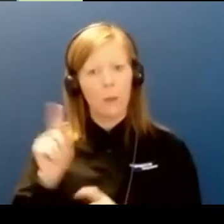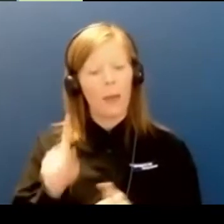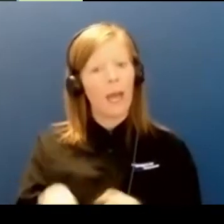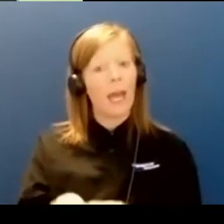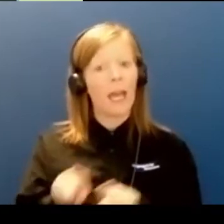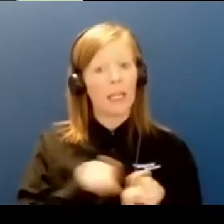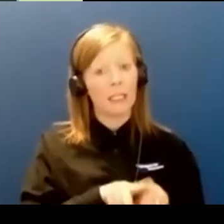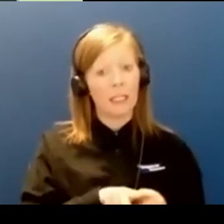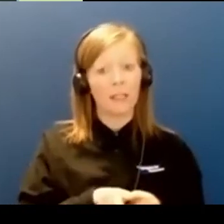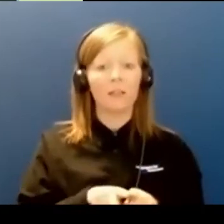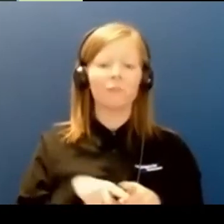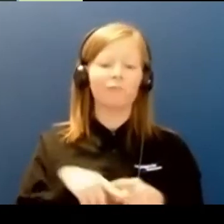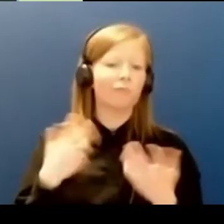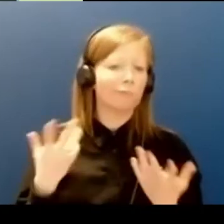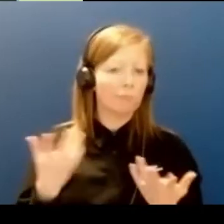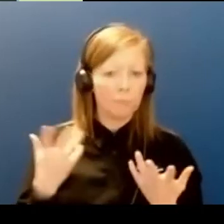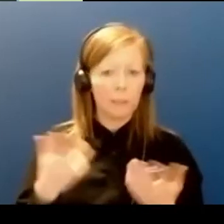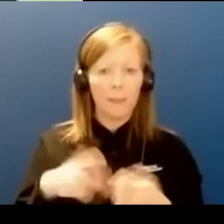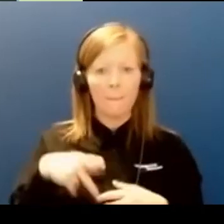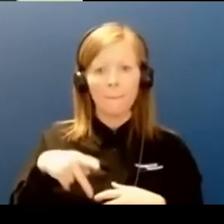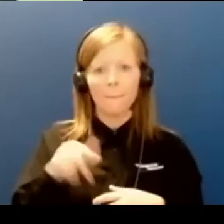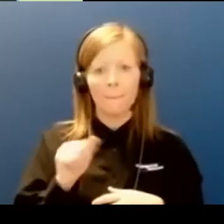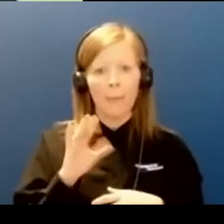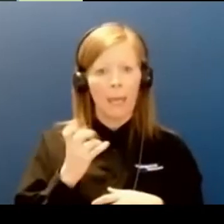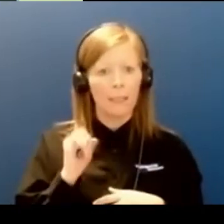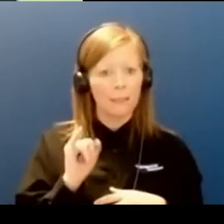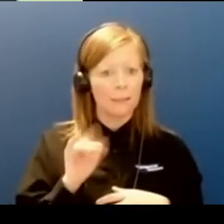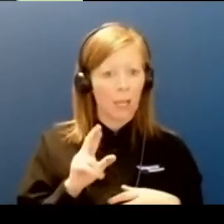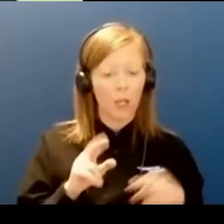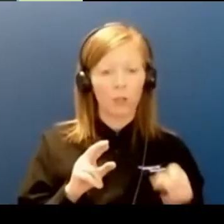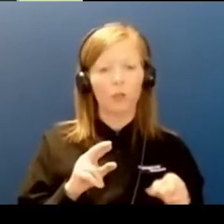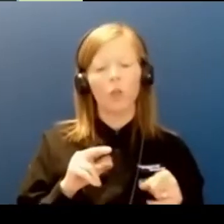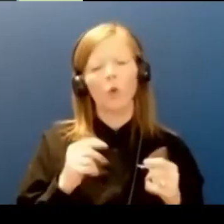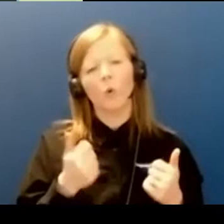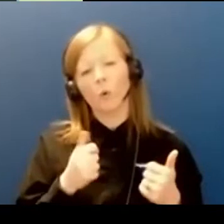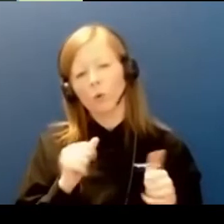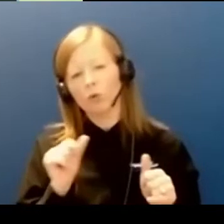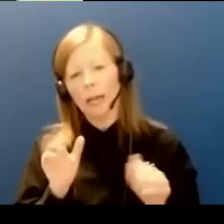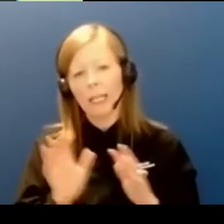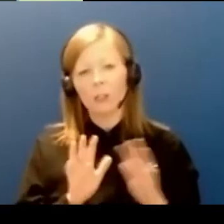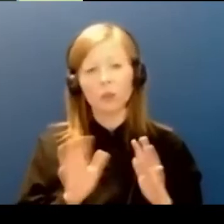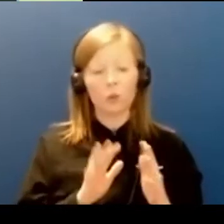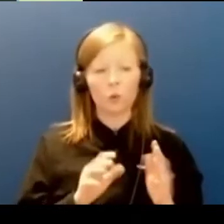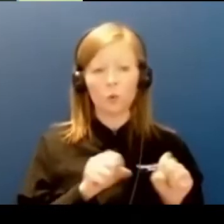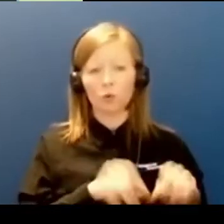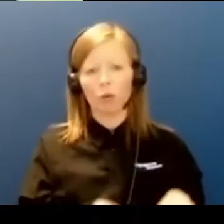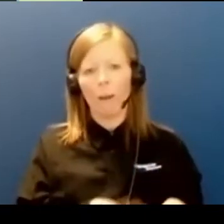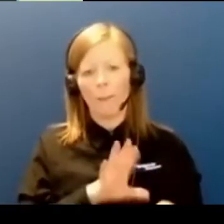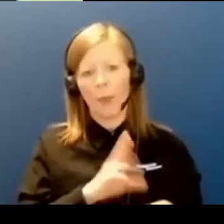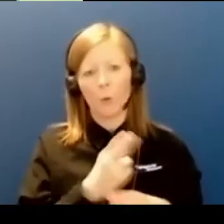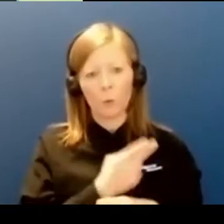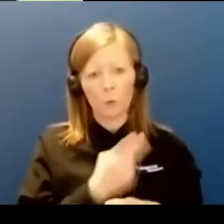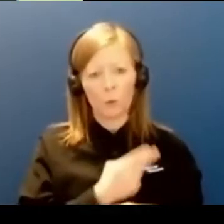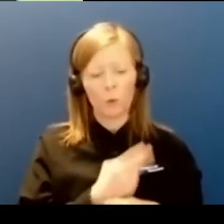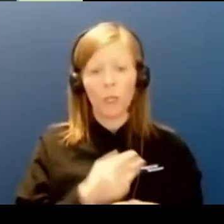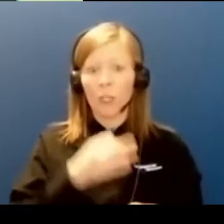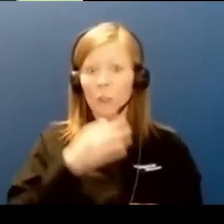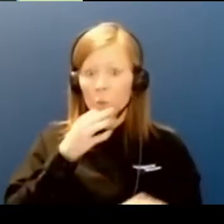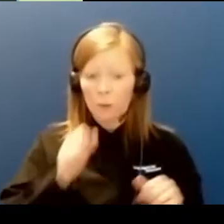to pacifiers, we try to discontinue their use as soon as